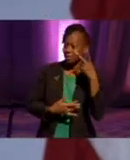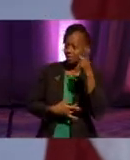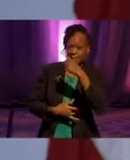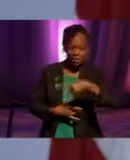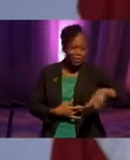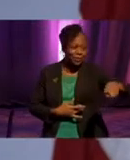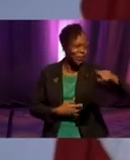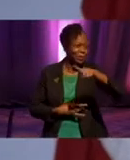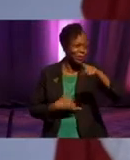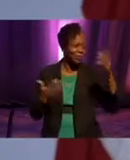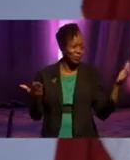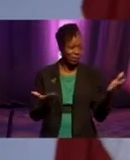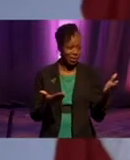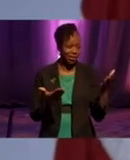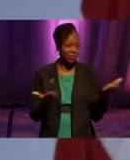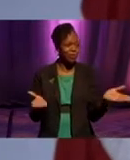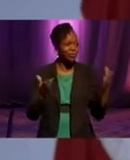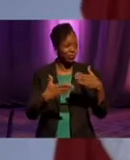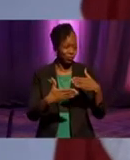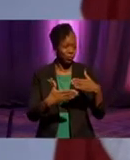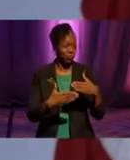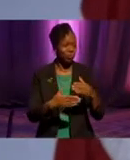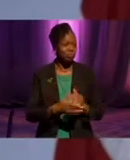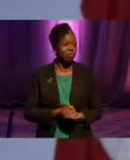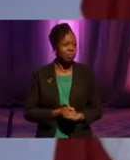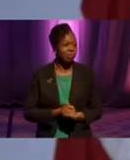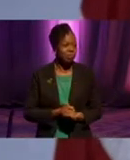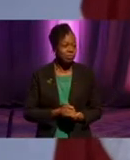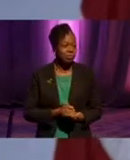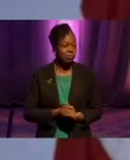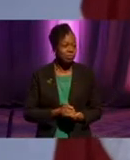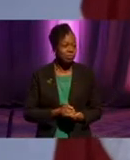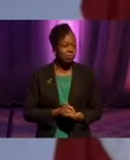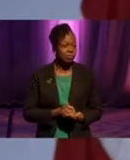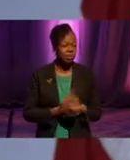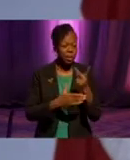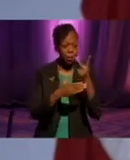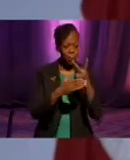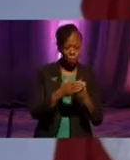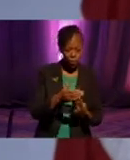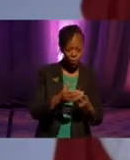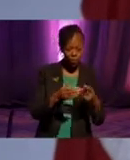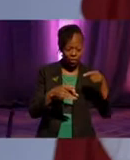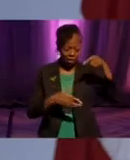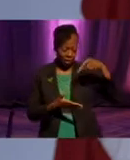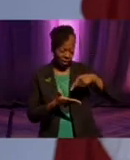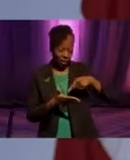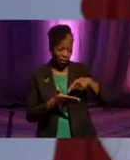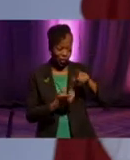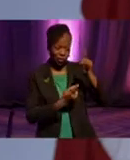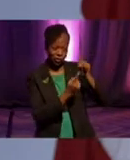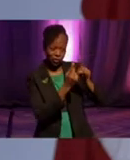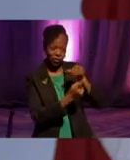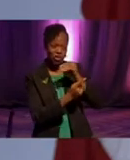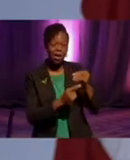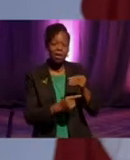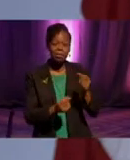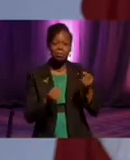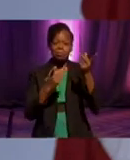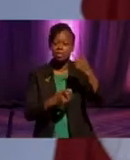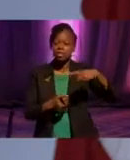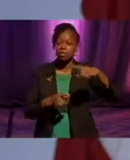one of you here in this room today, both in the room, but also so many people who are also watching with